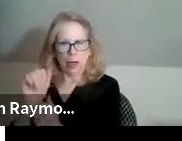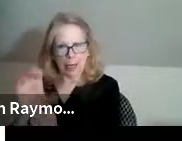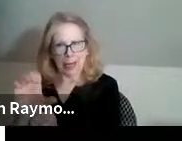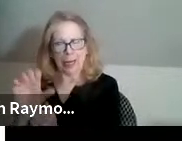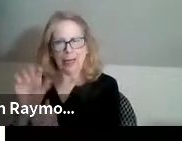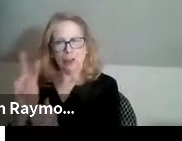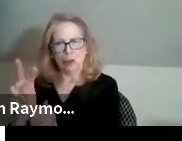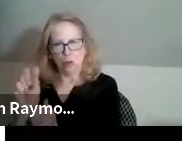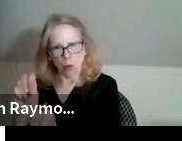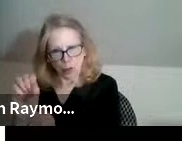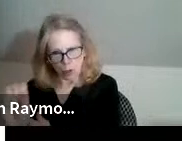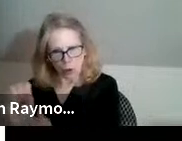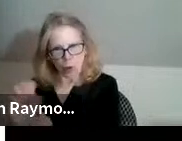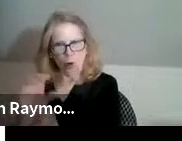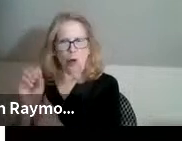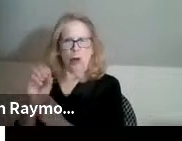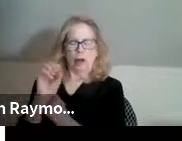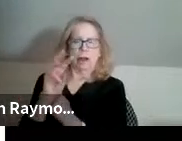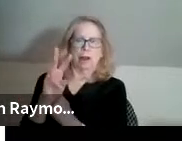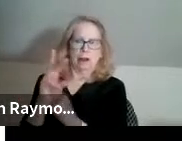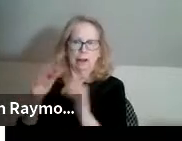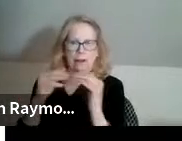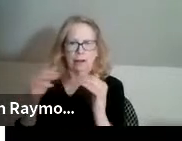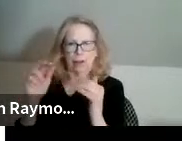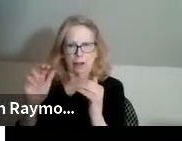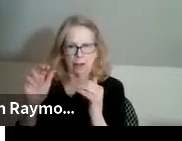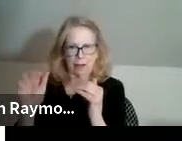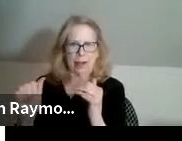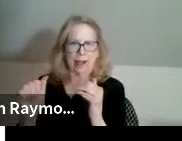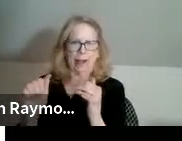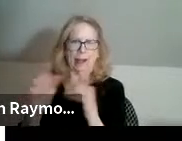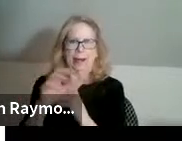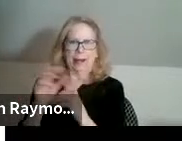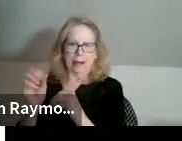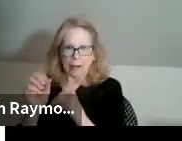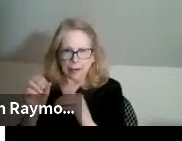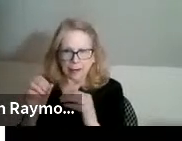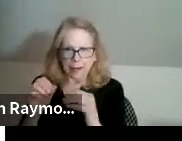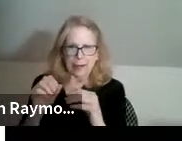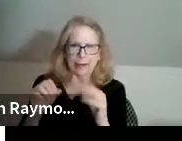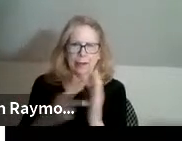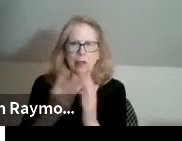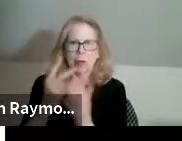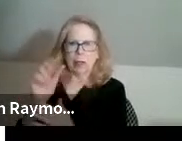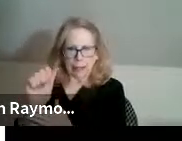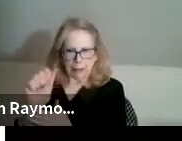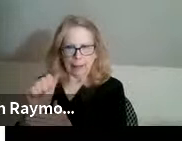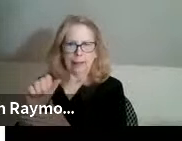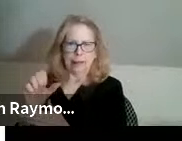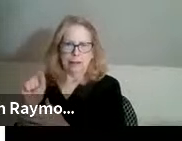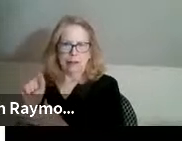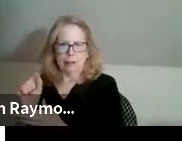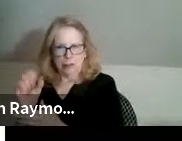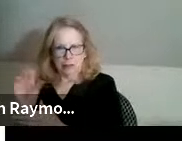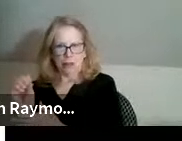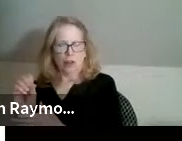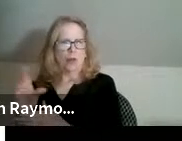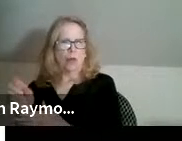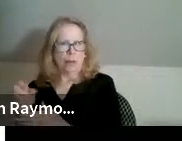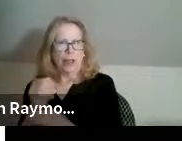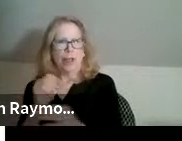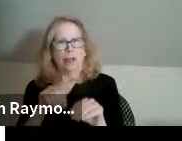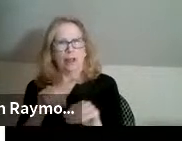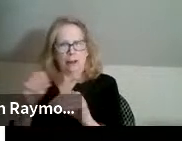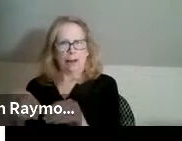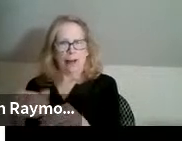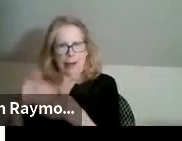should conform with the WCAG 2.0 level A and double A success criteria and conformance requirements. Moving on,